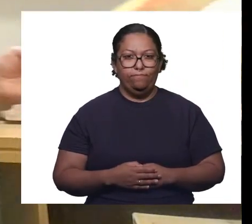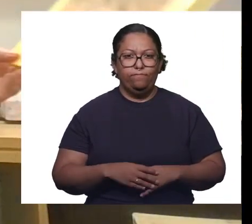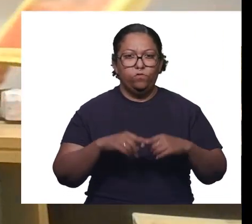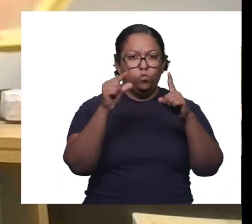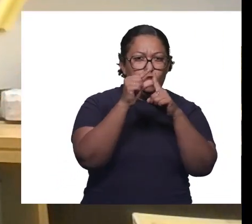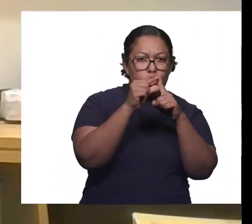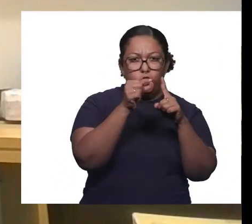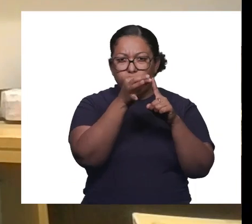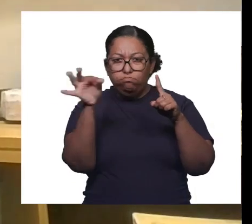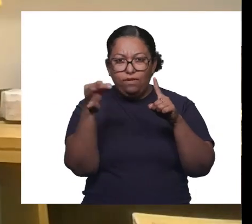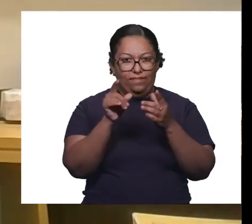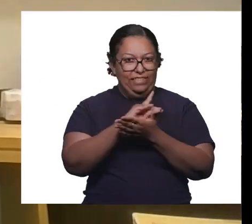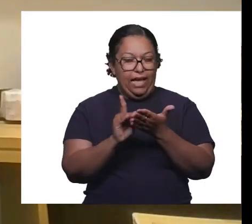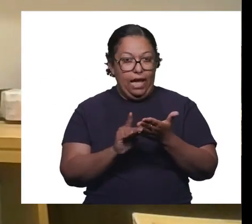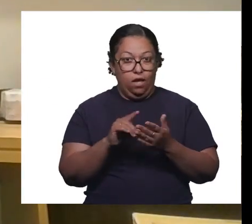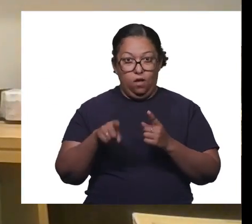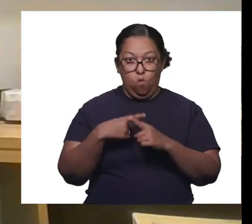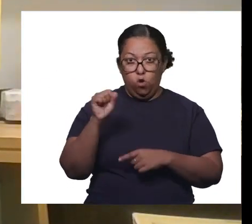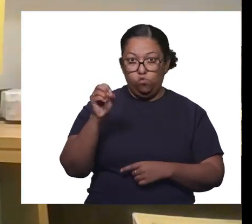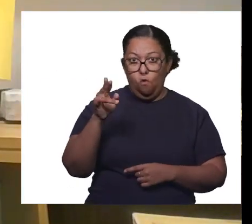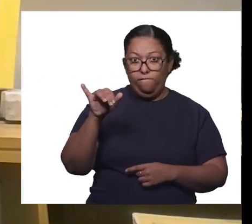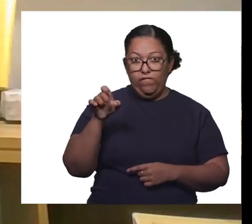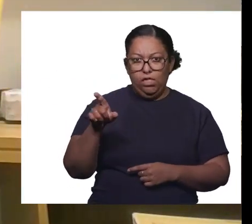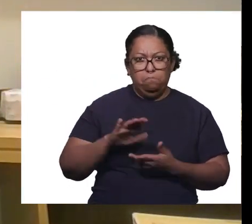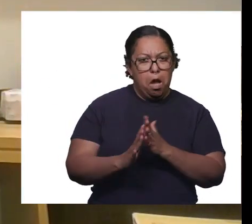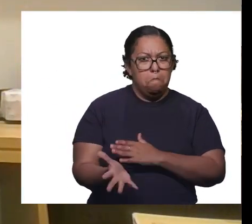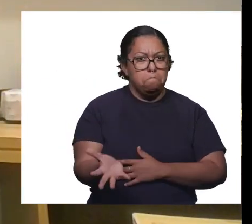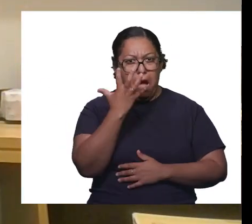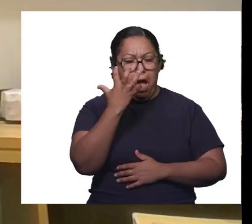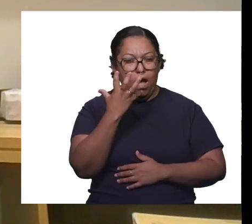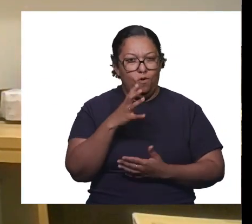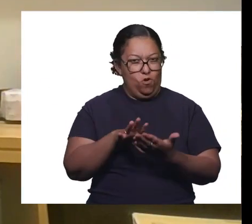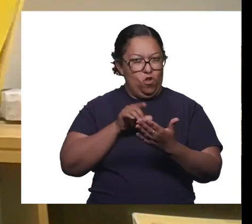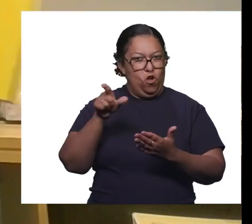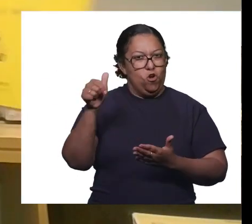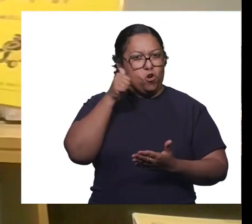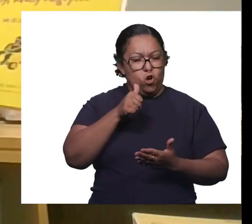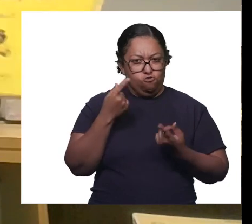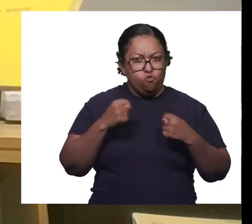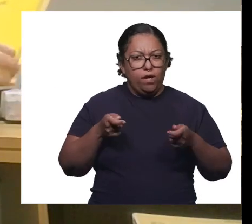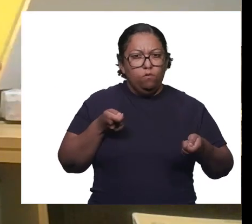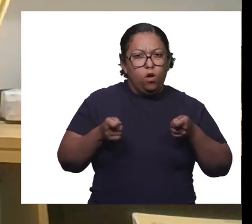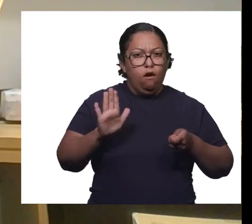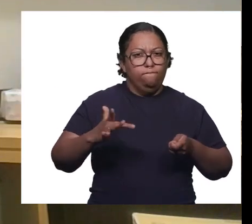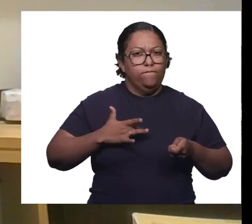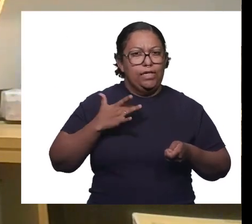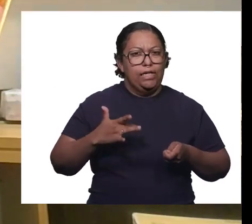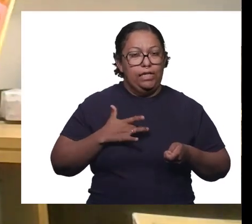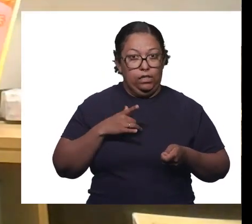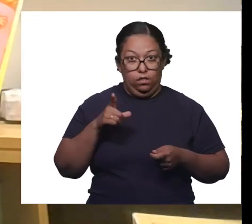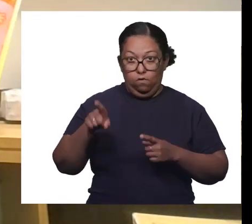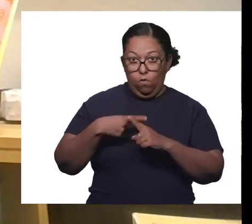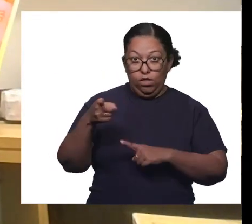Typography and design. When Sophie gets angry, really, really angry, we learn about a girl who's trying to regulate her feelings. When